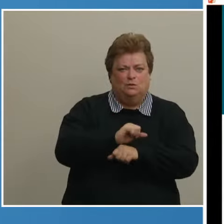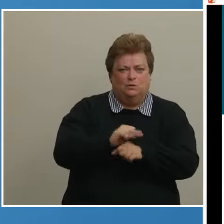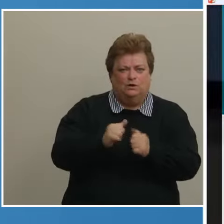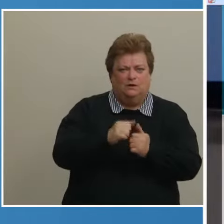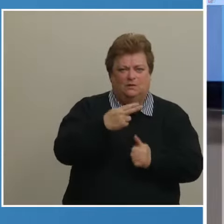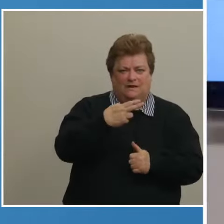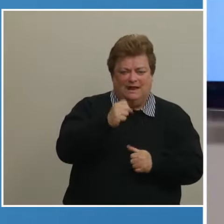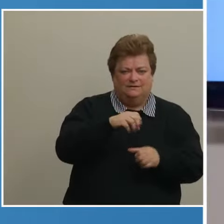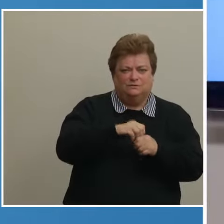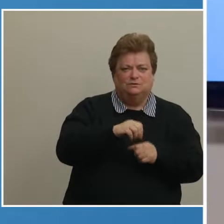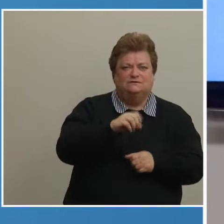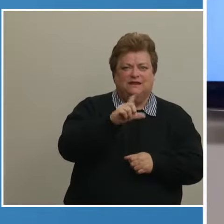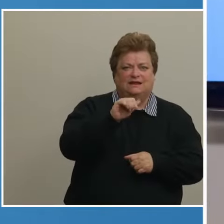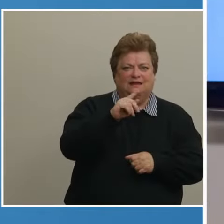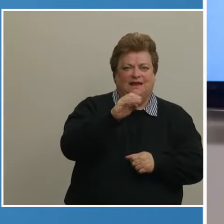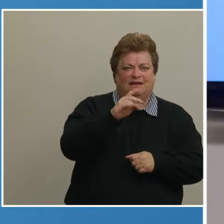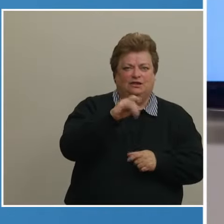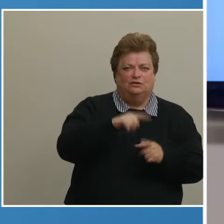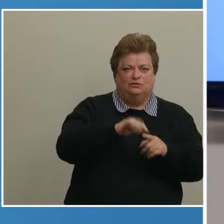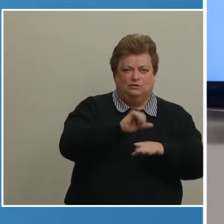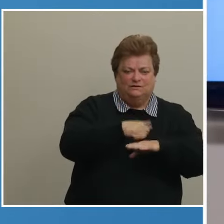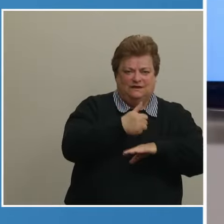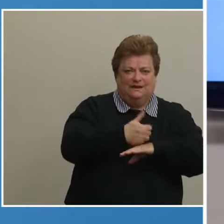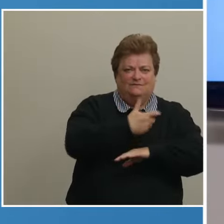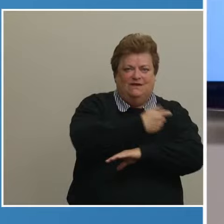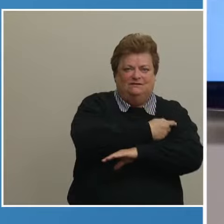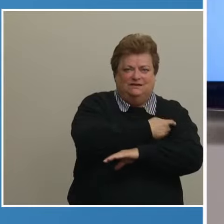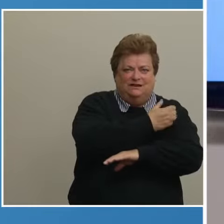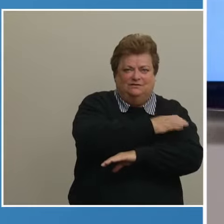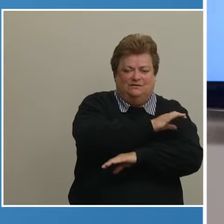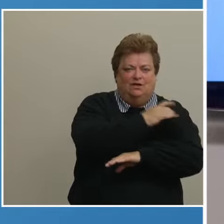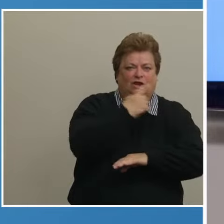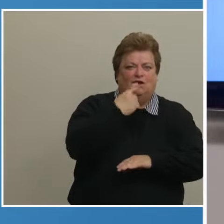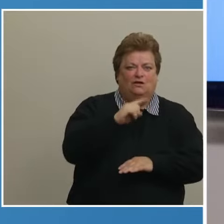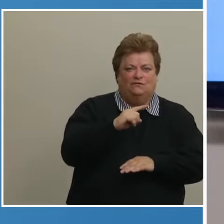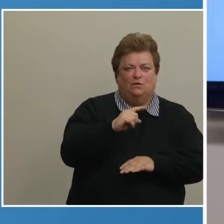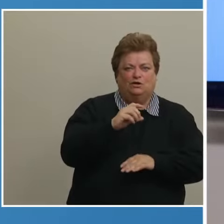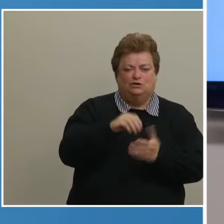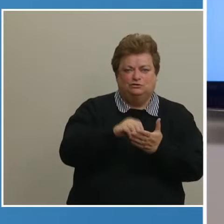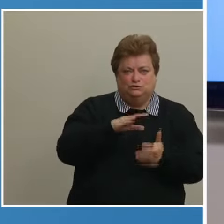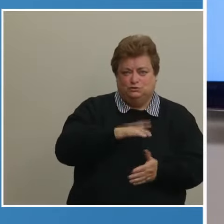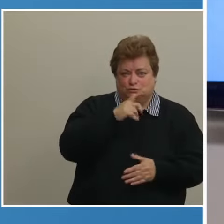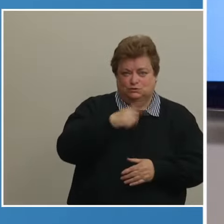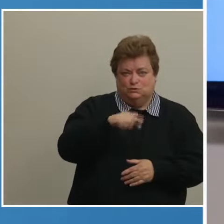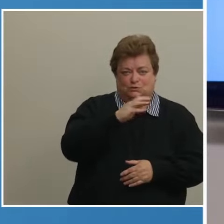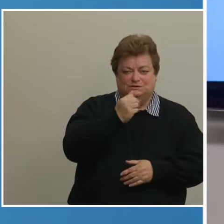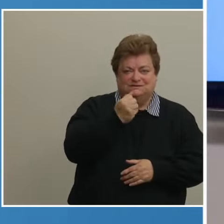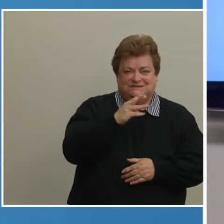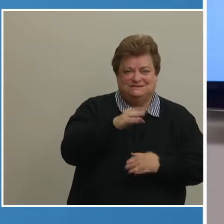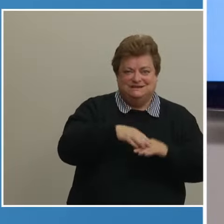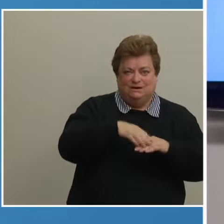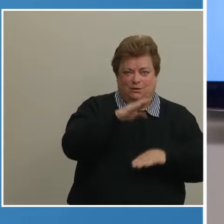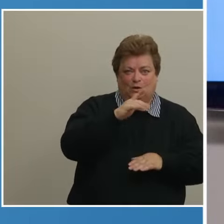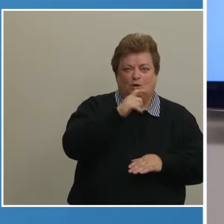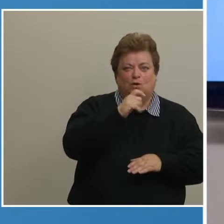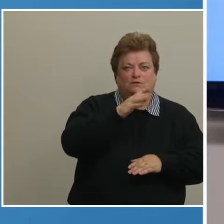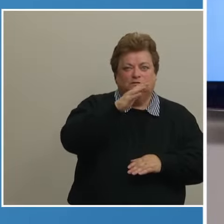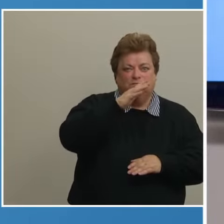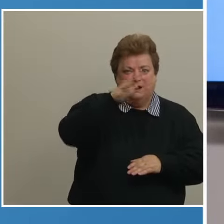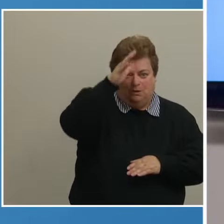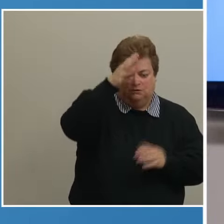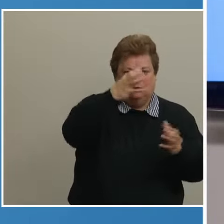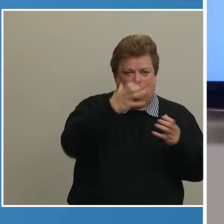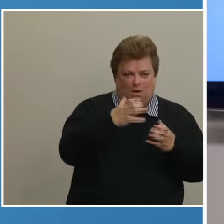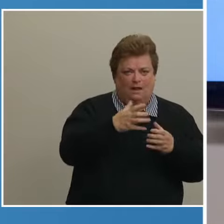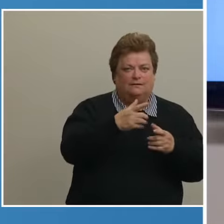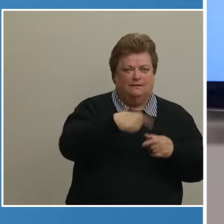schools in Lancaster County to set up vaccination clinics for students 16 and older whose parents wish them to receive